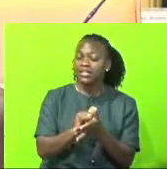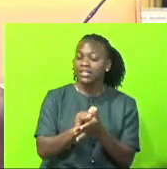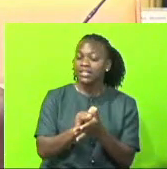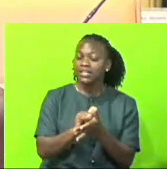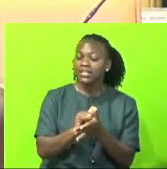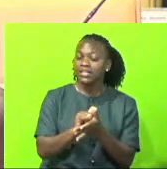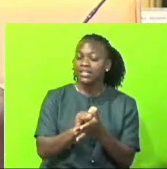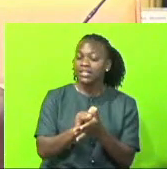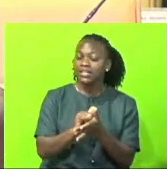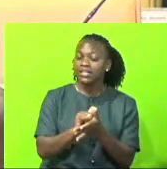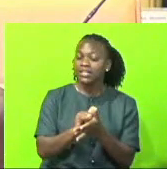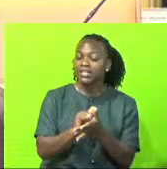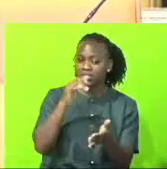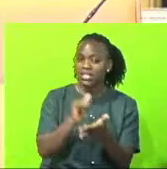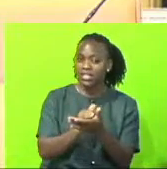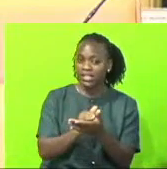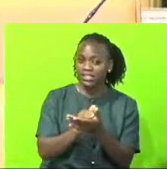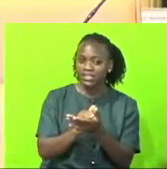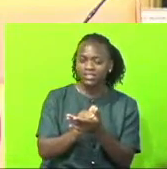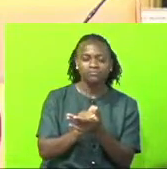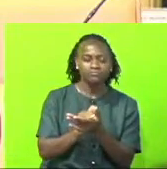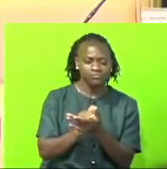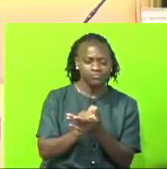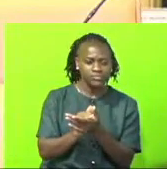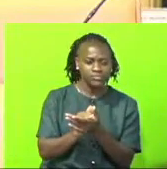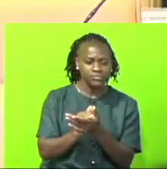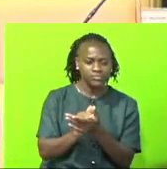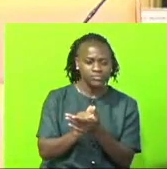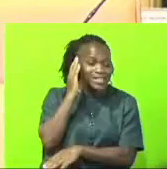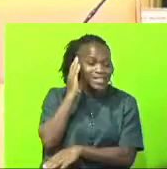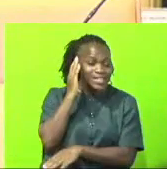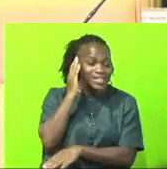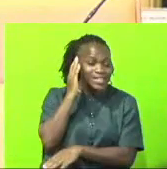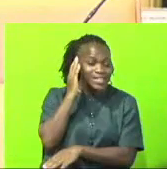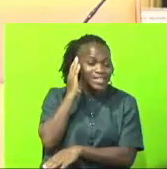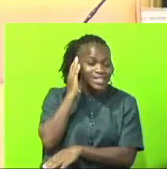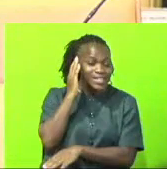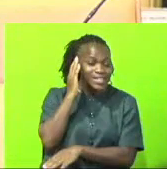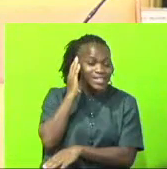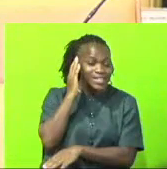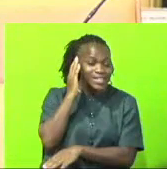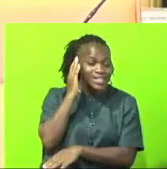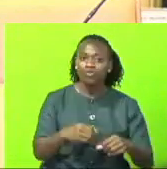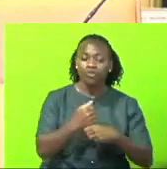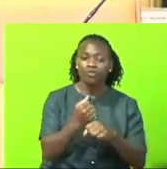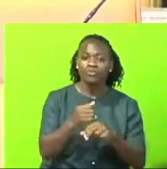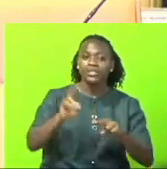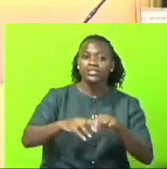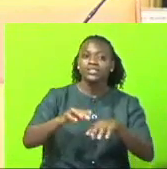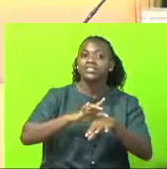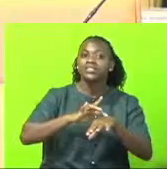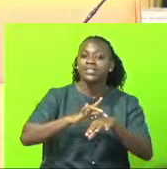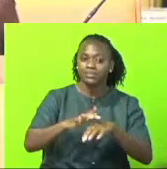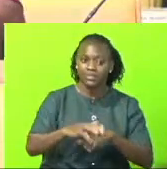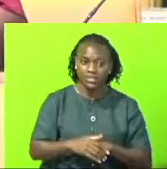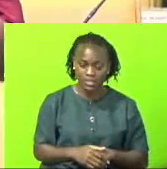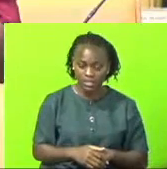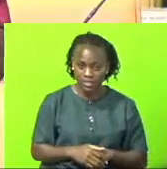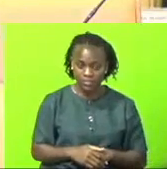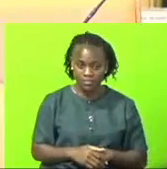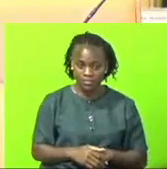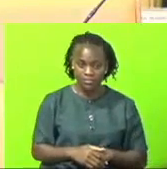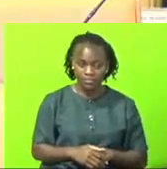that he shall, which is mandatory, vacate his seat in Parliament. Going